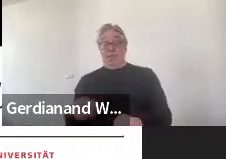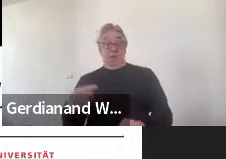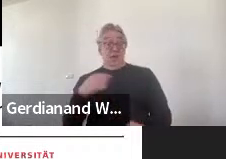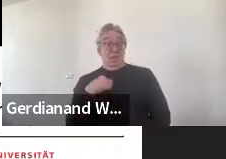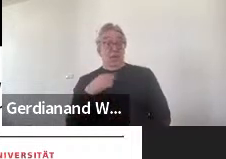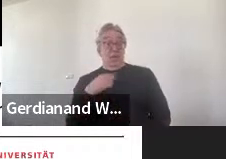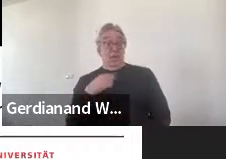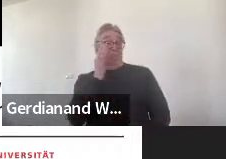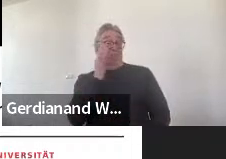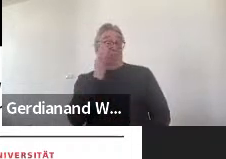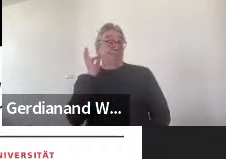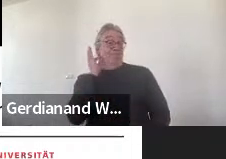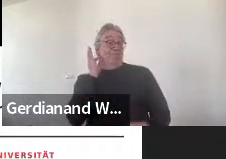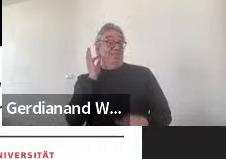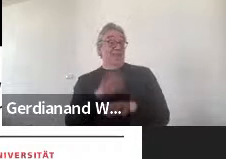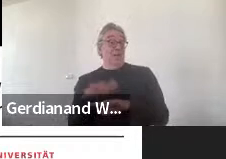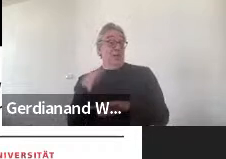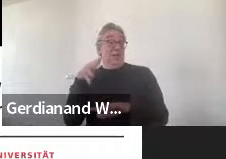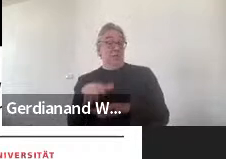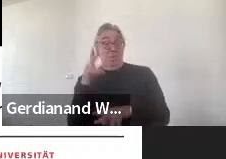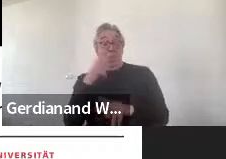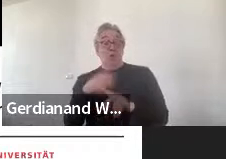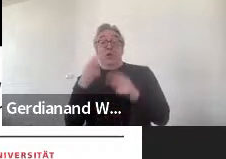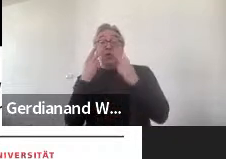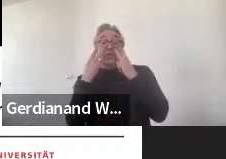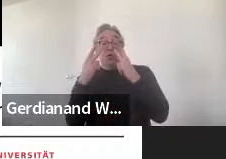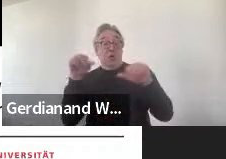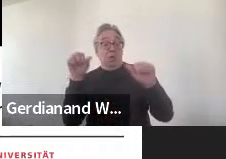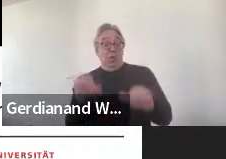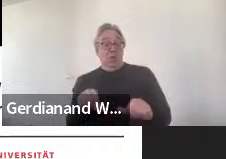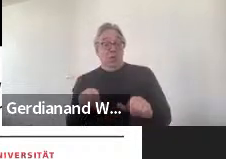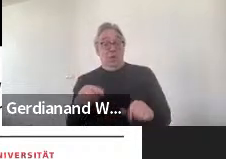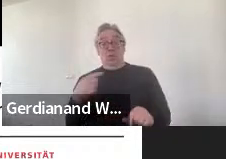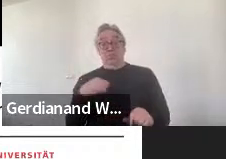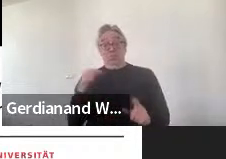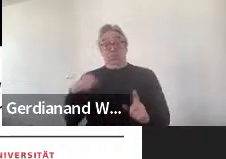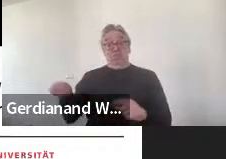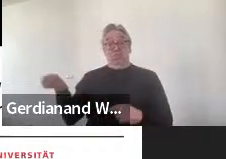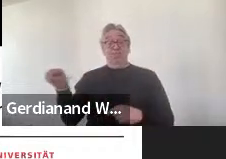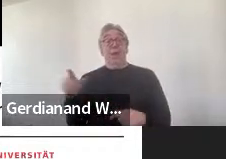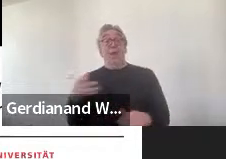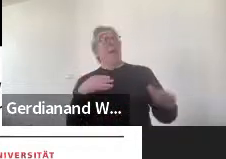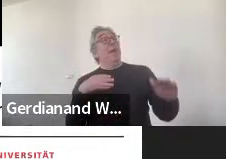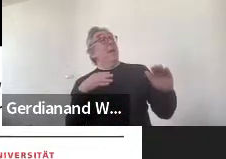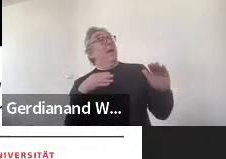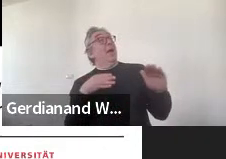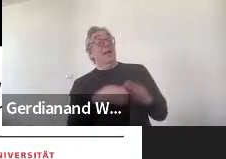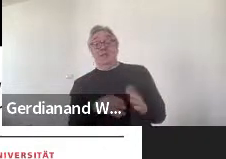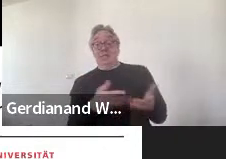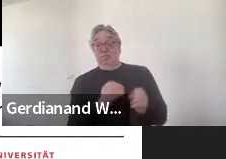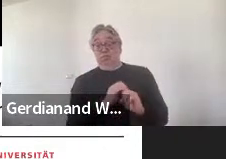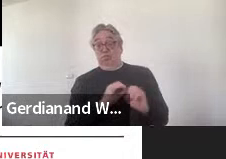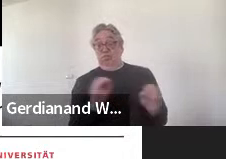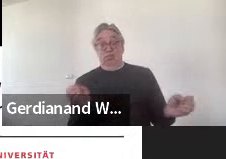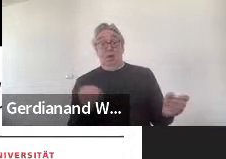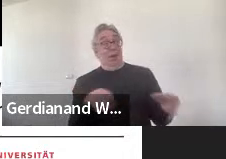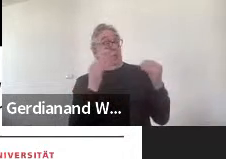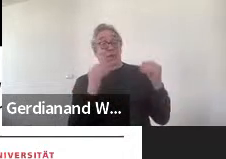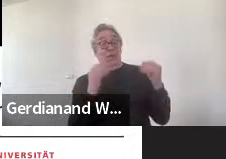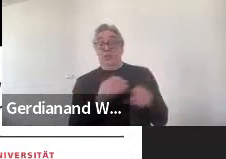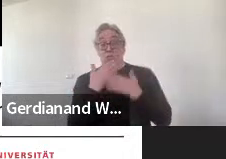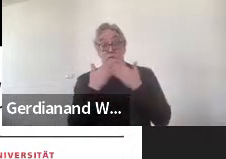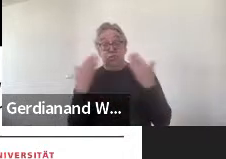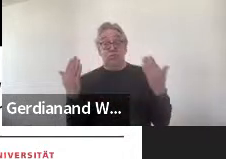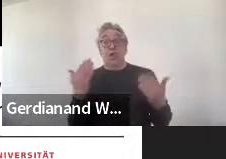indigenous woman and I have also low vision. I and others alike have no access to anything, neither to education nor